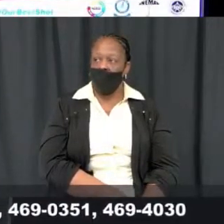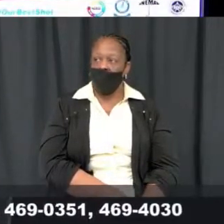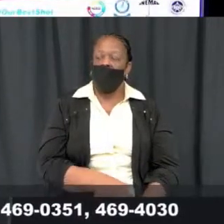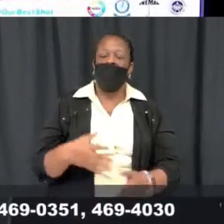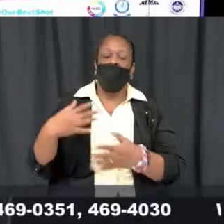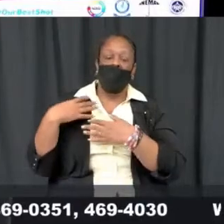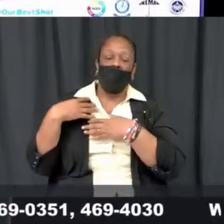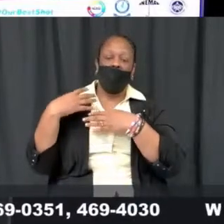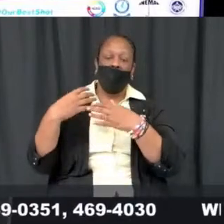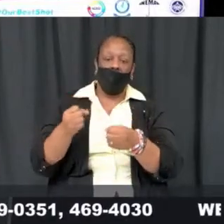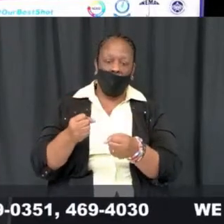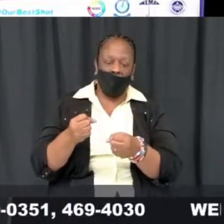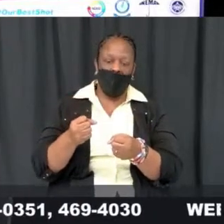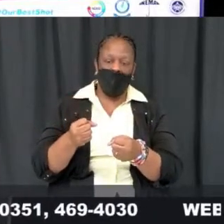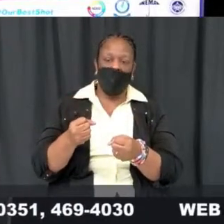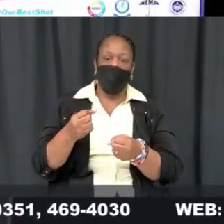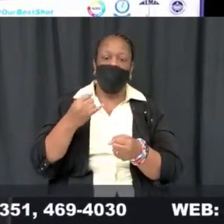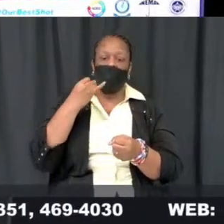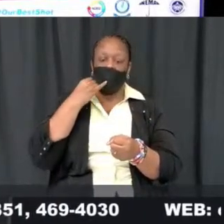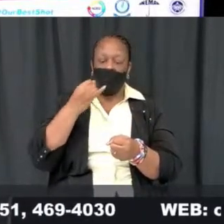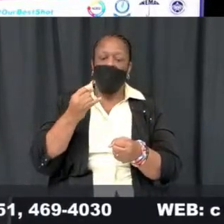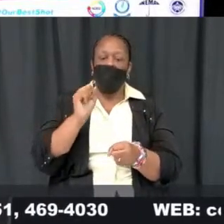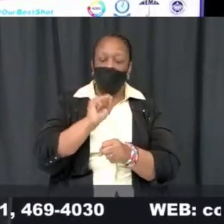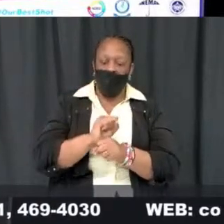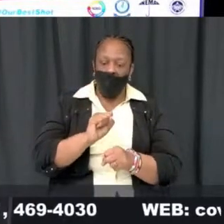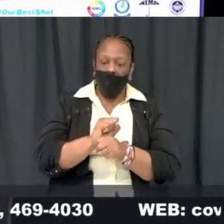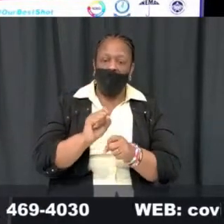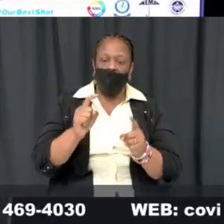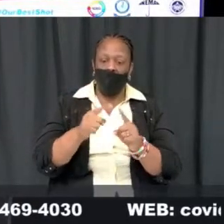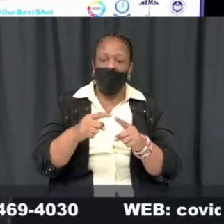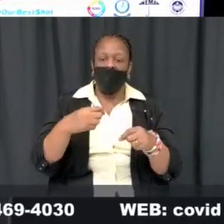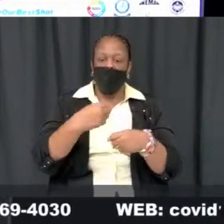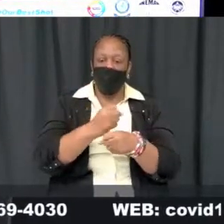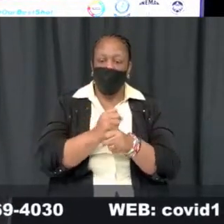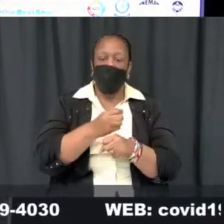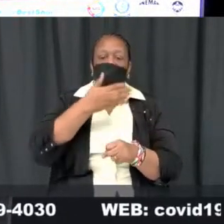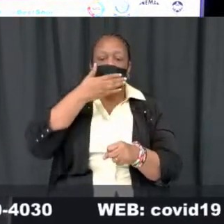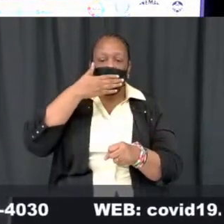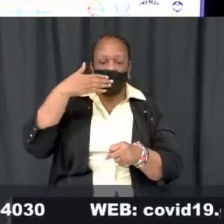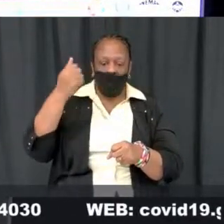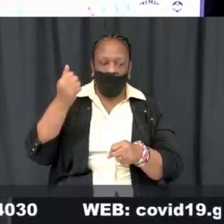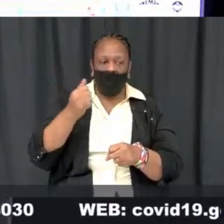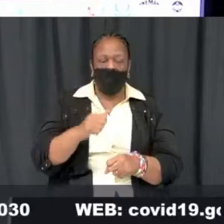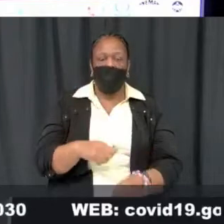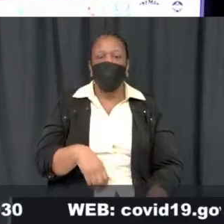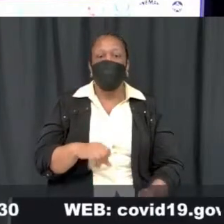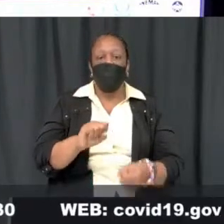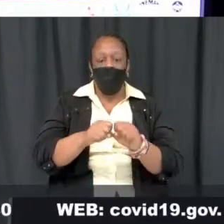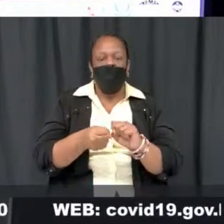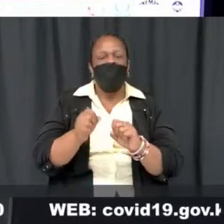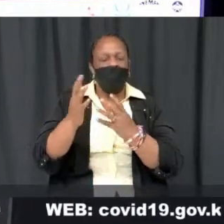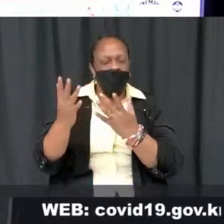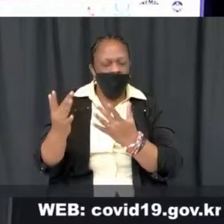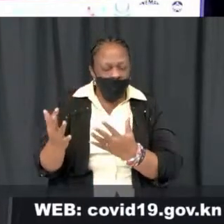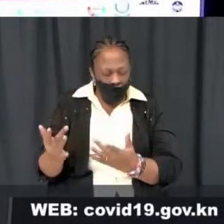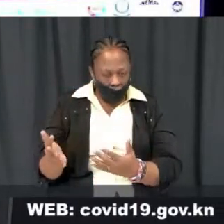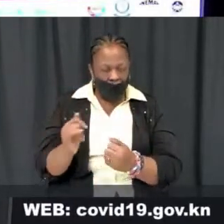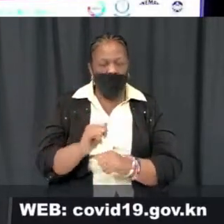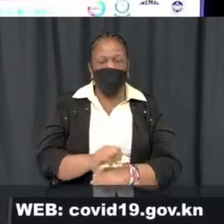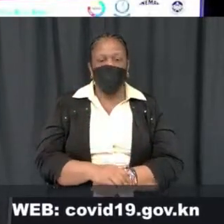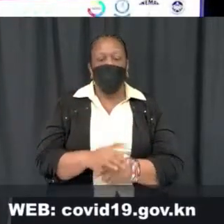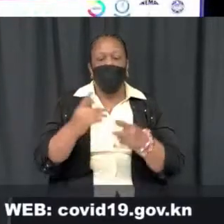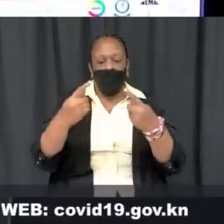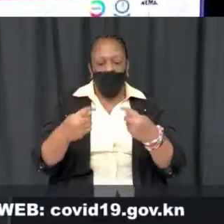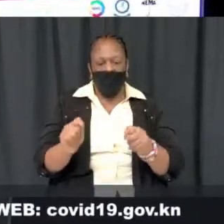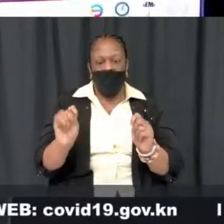the enhancement of the efficiency and effectiveness of 311. So in the future, be more patient with them, provide